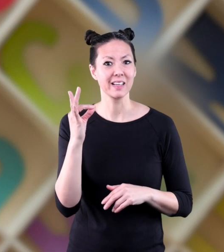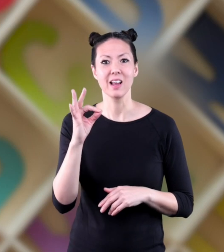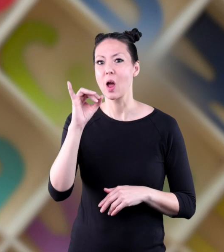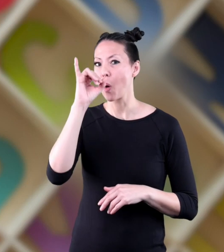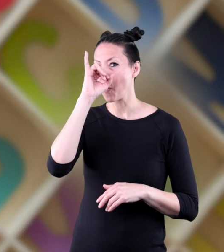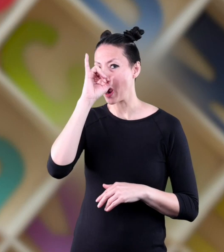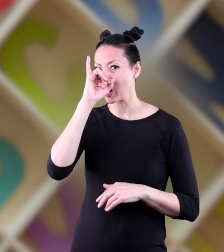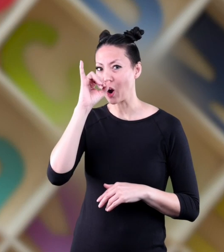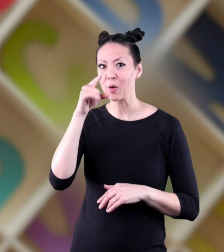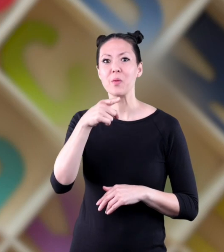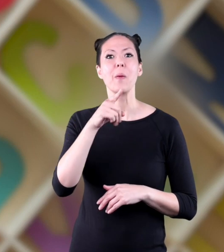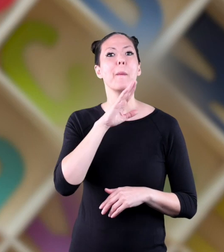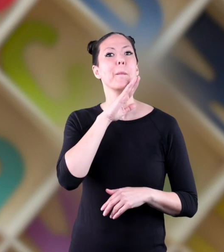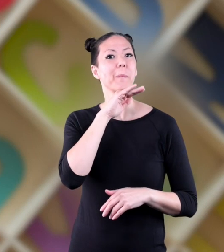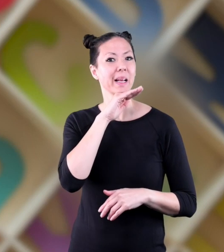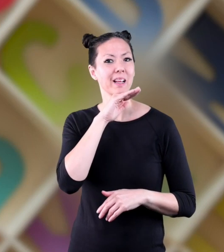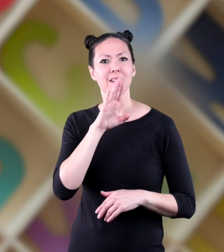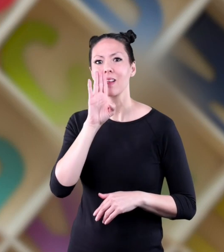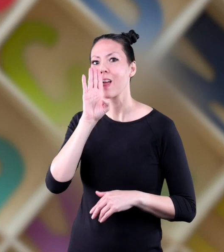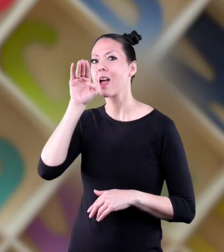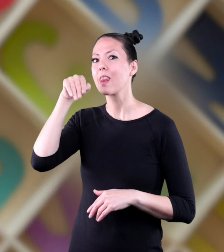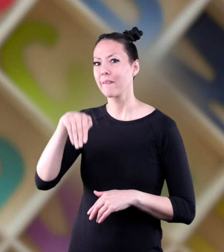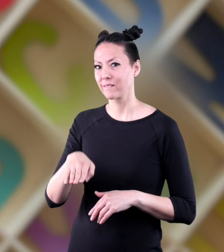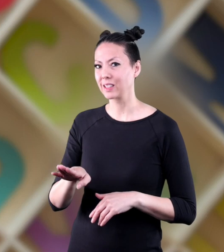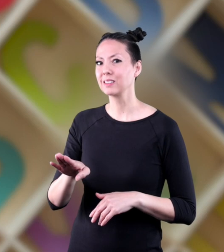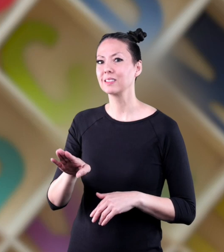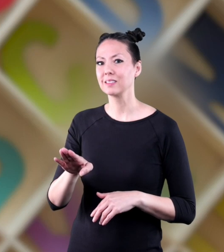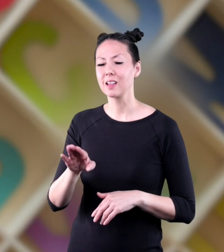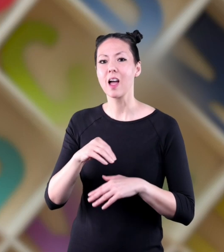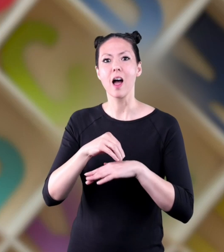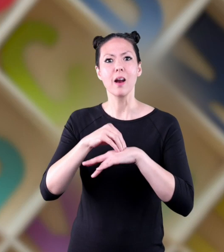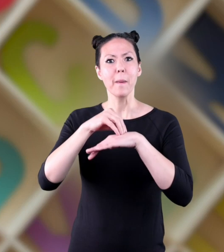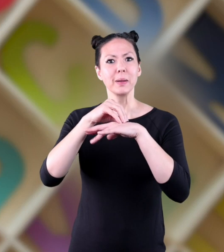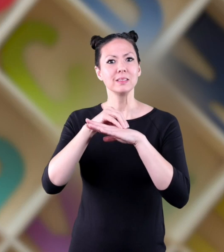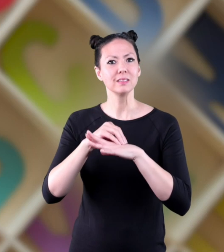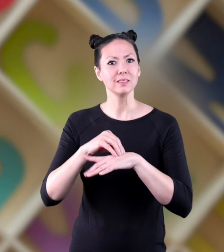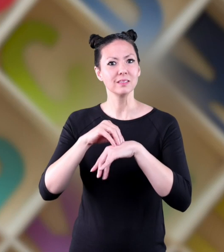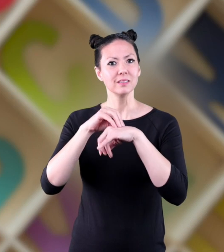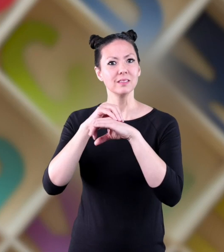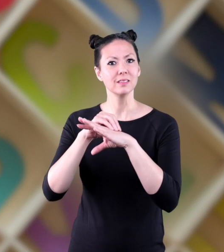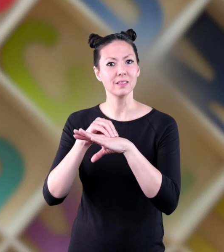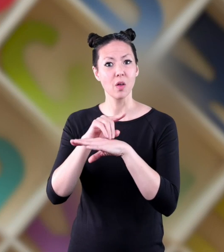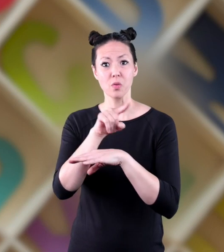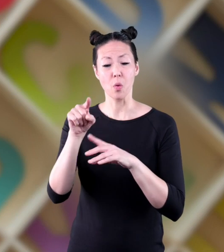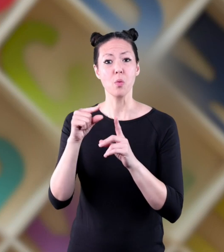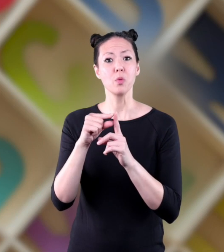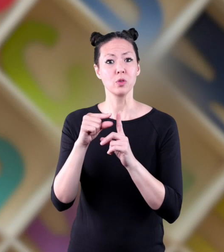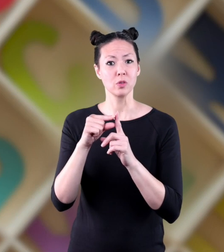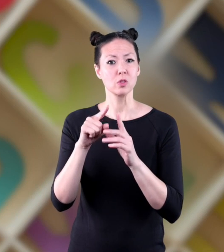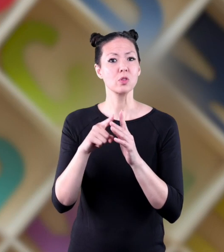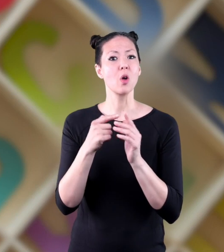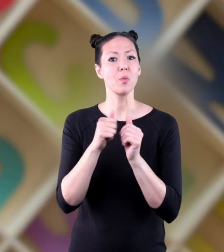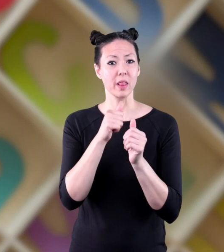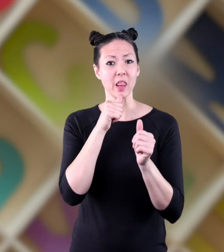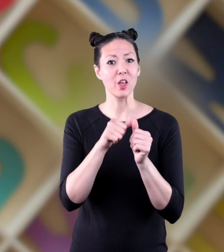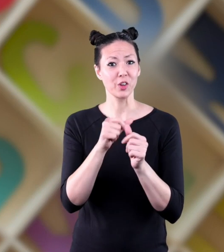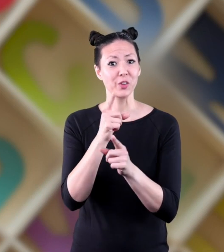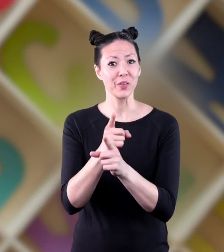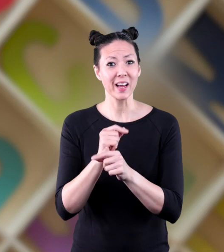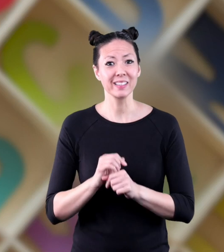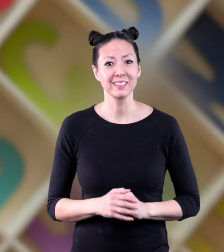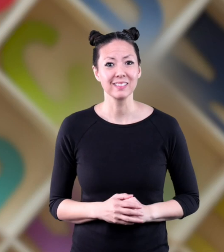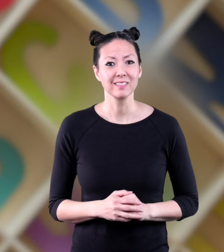rhino, pig, elephant, octopus. All these words start with the letter,